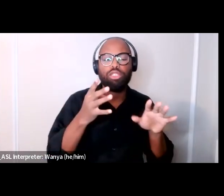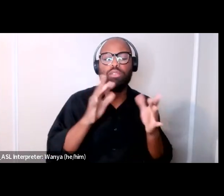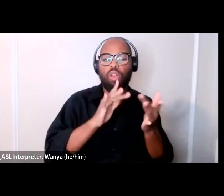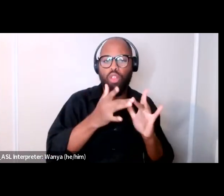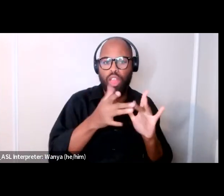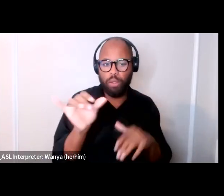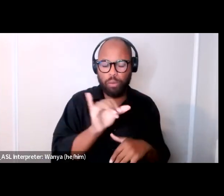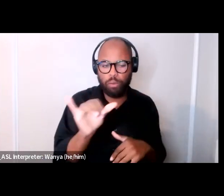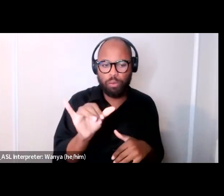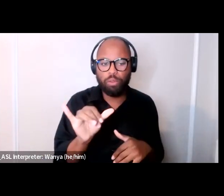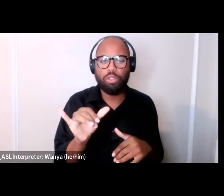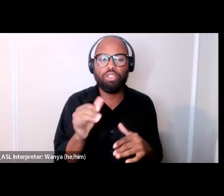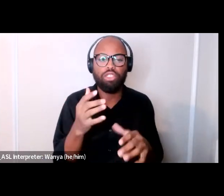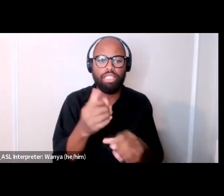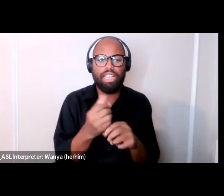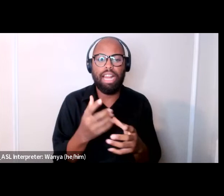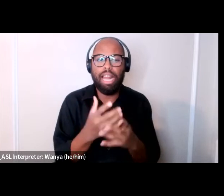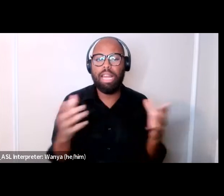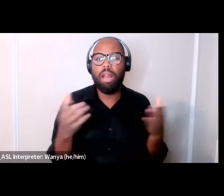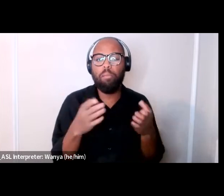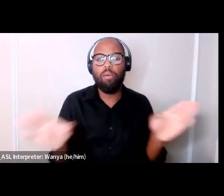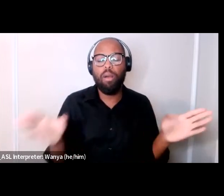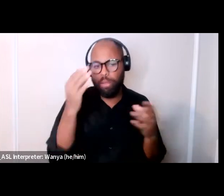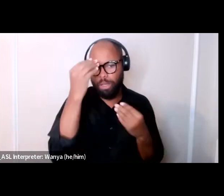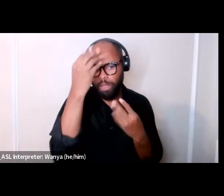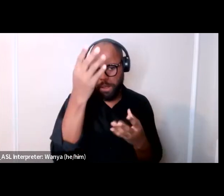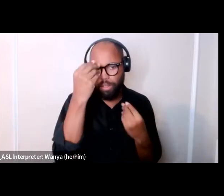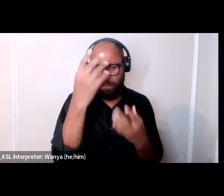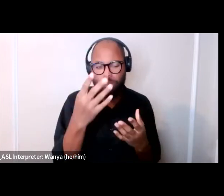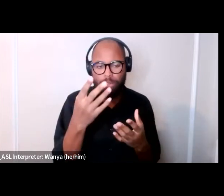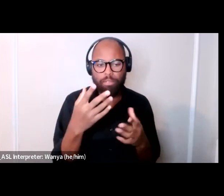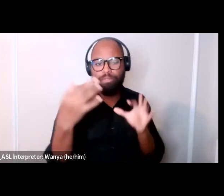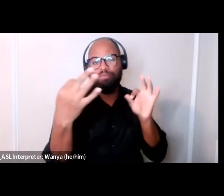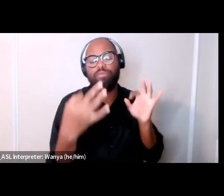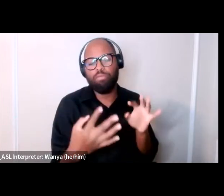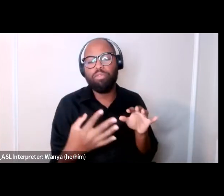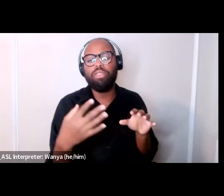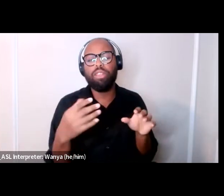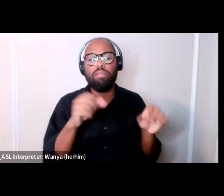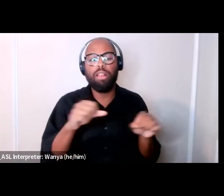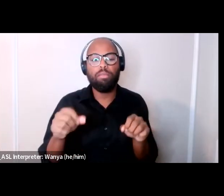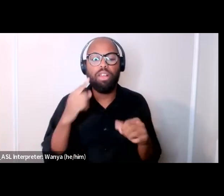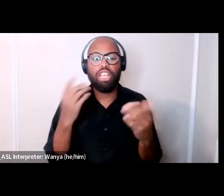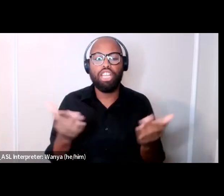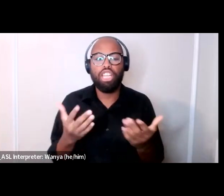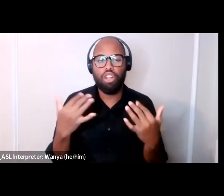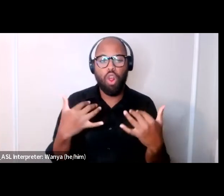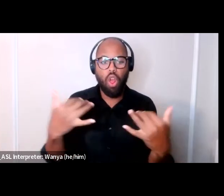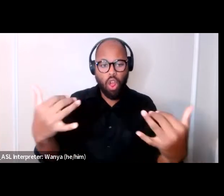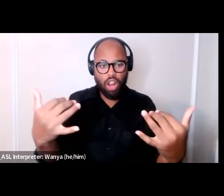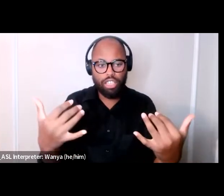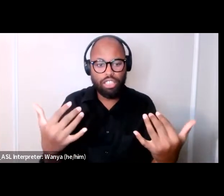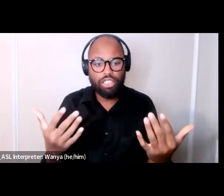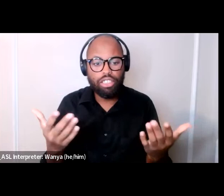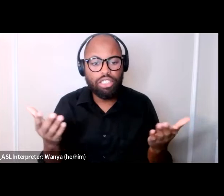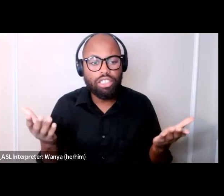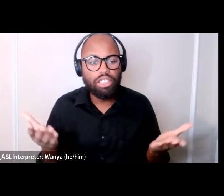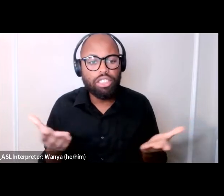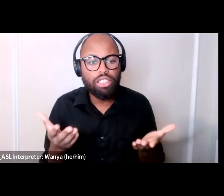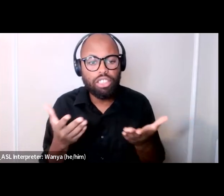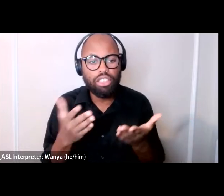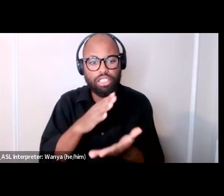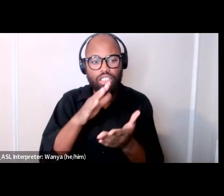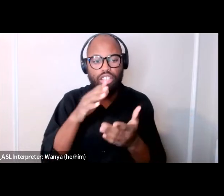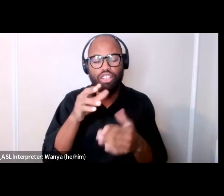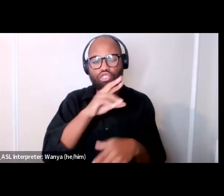get as much public input as possible. I do want to note that tonight in the audience here at the Rundell Building in Rochester Public Central